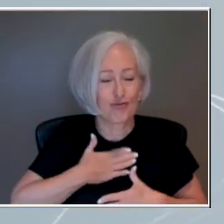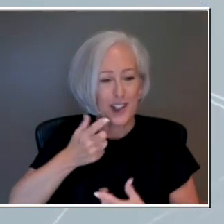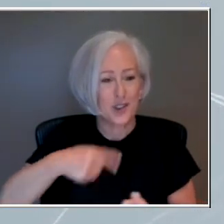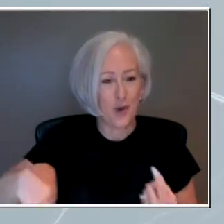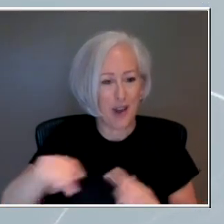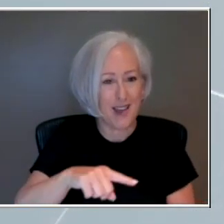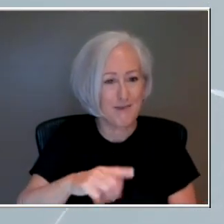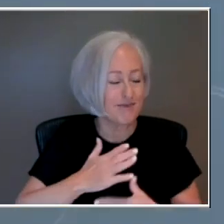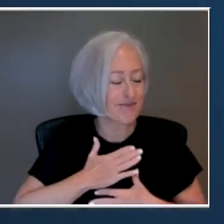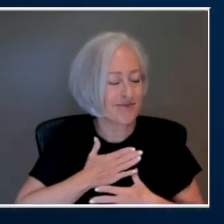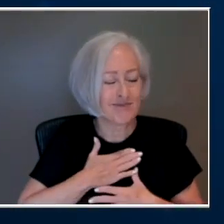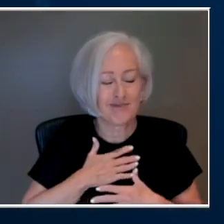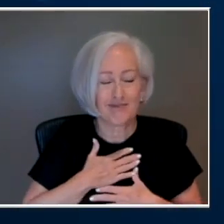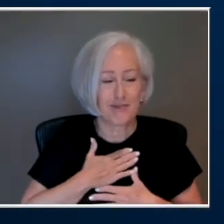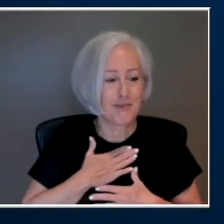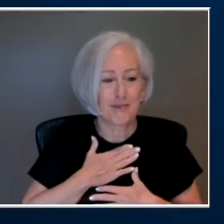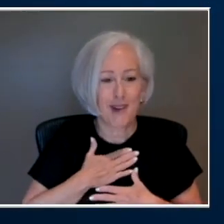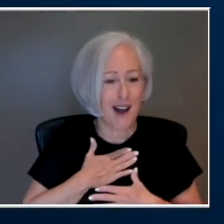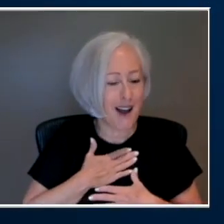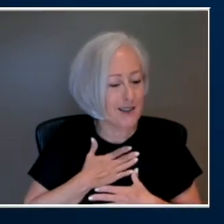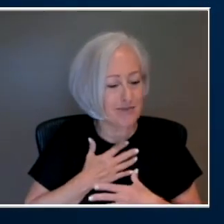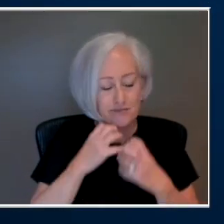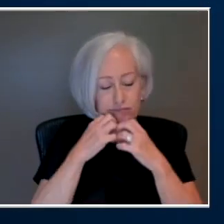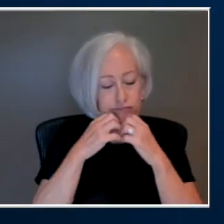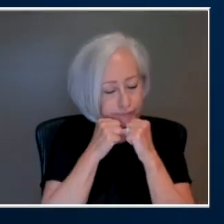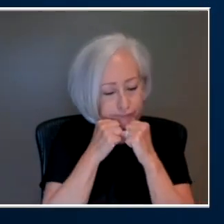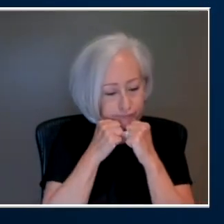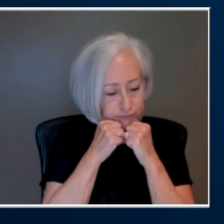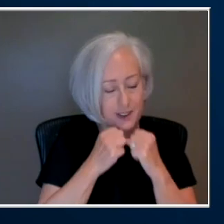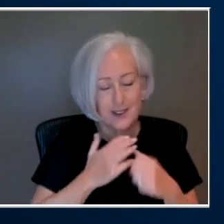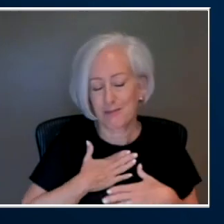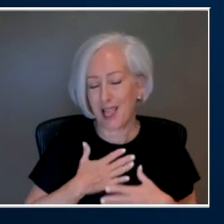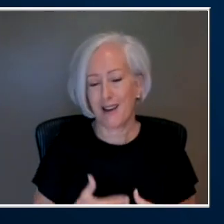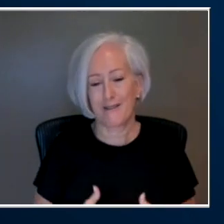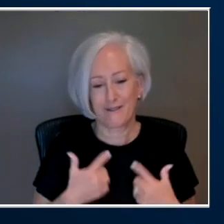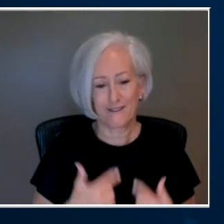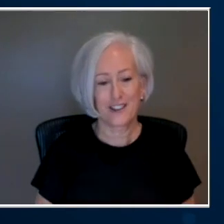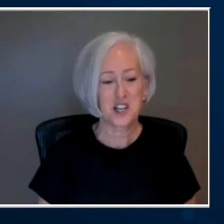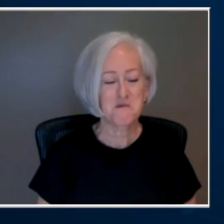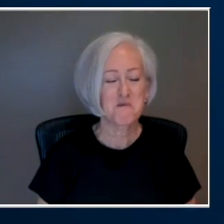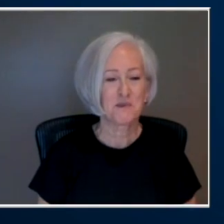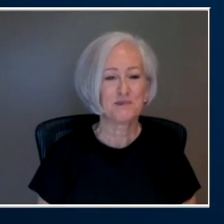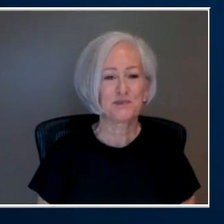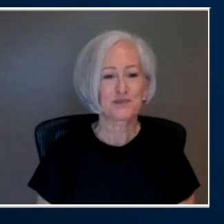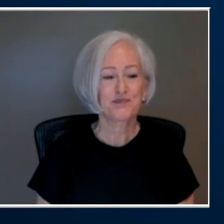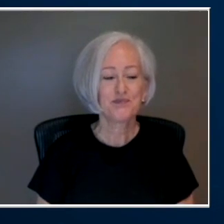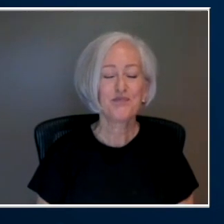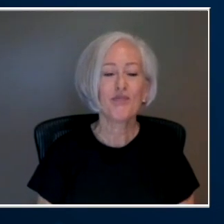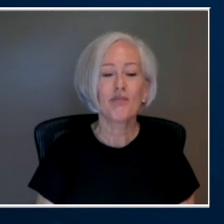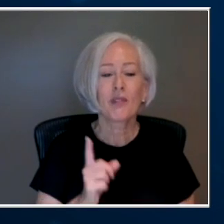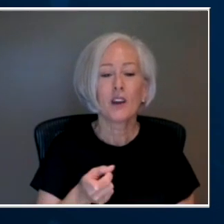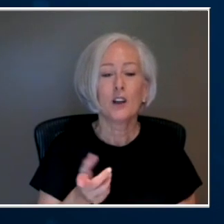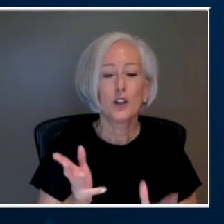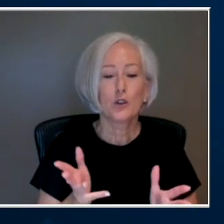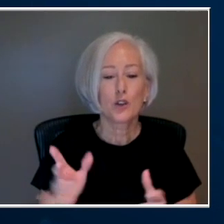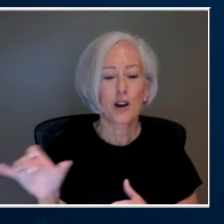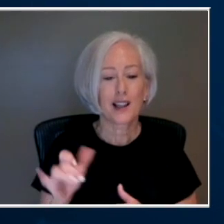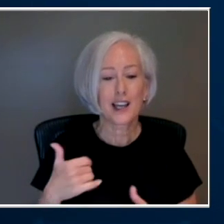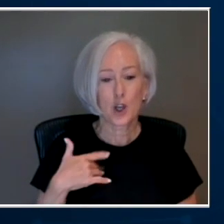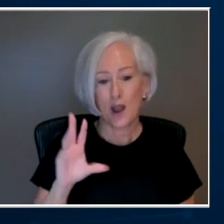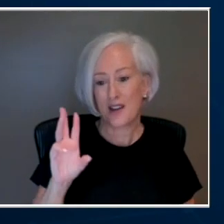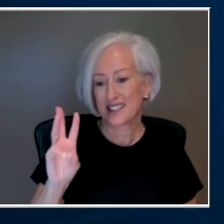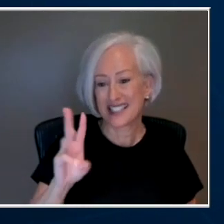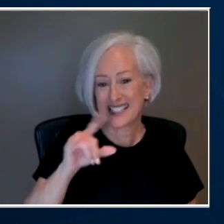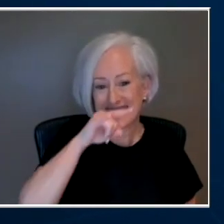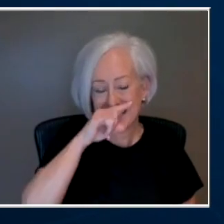are my go-to, they are my life. You talk sometimes like you have 6 kids now when you count